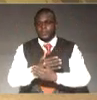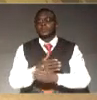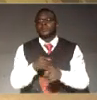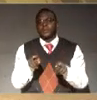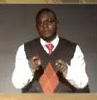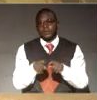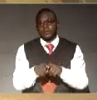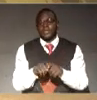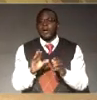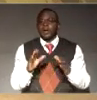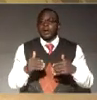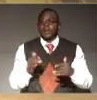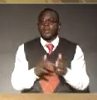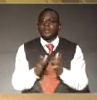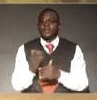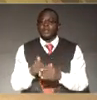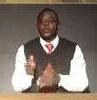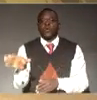and happy Easter to all of you.